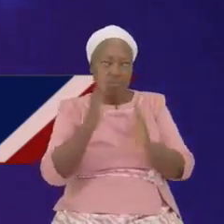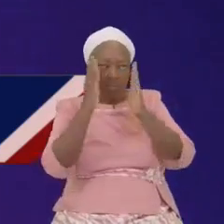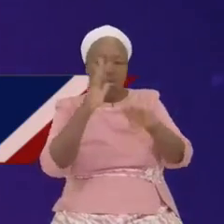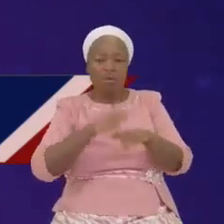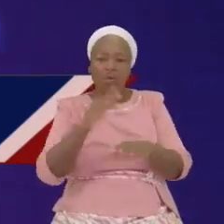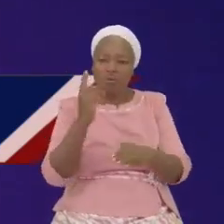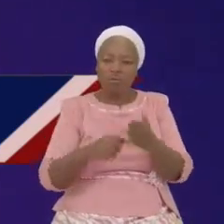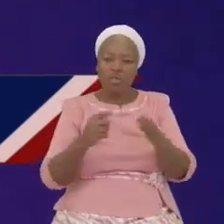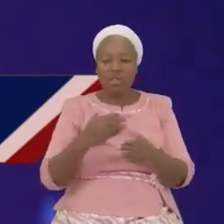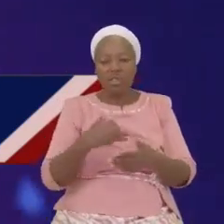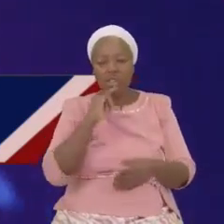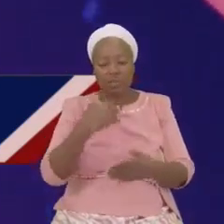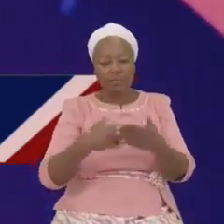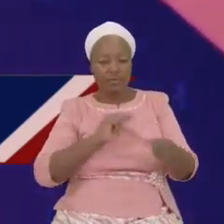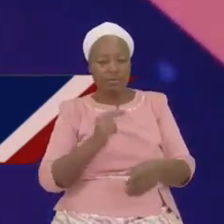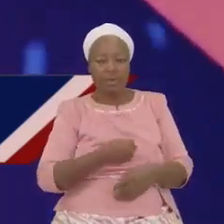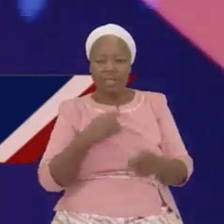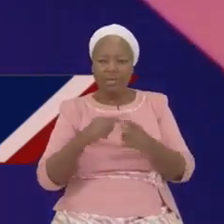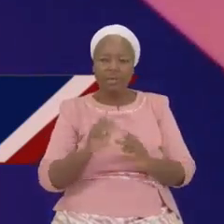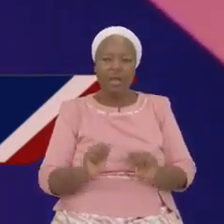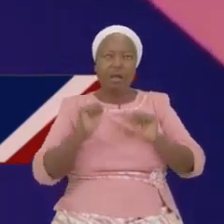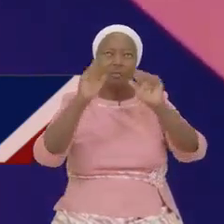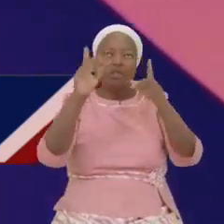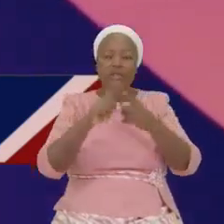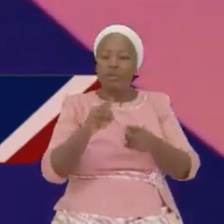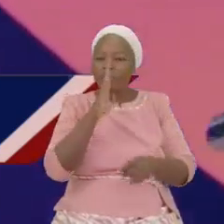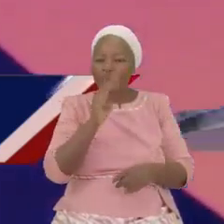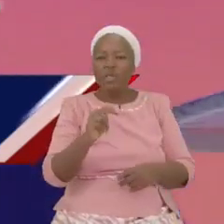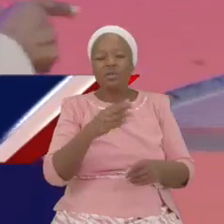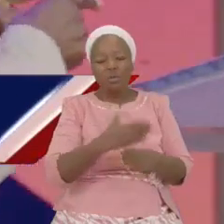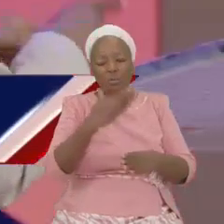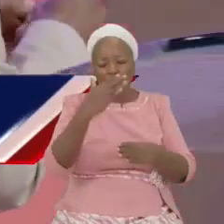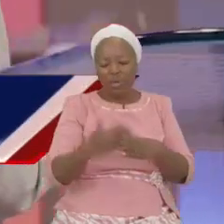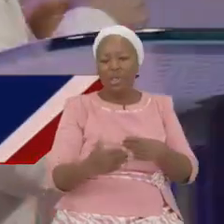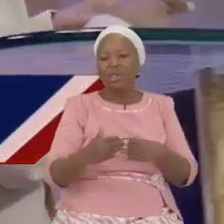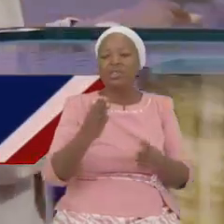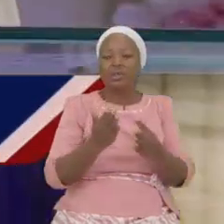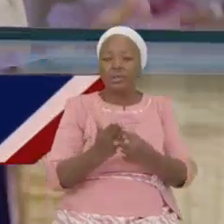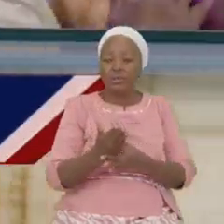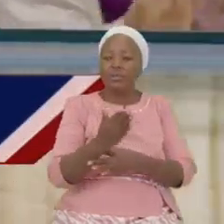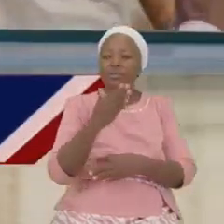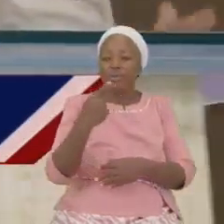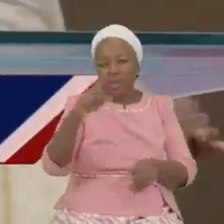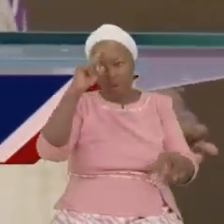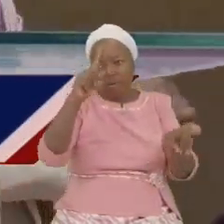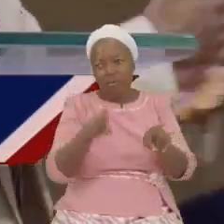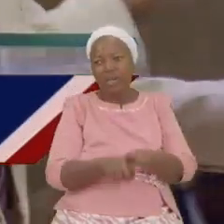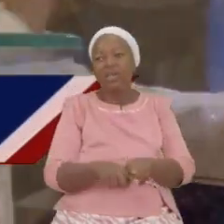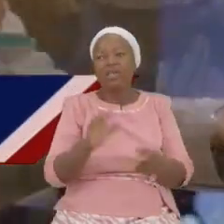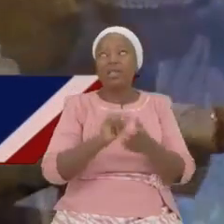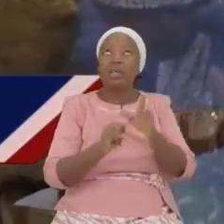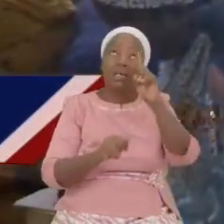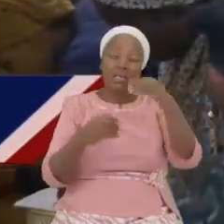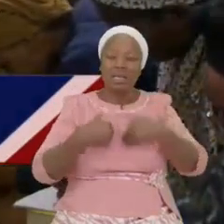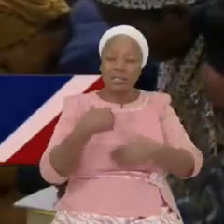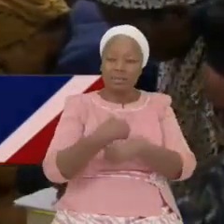us, and then we're committed to being complete through the covenant he has